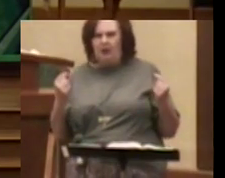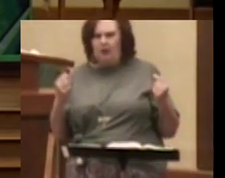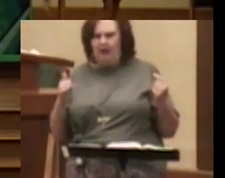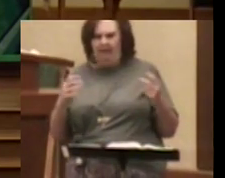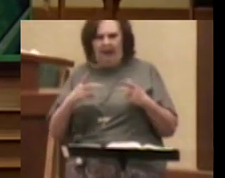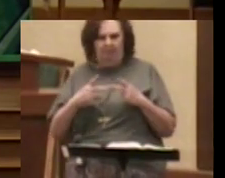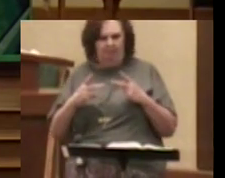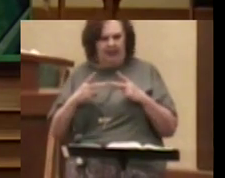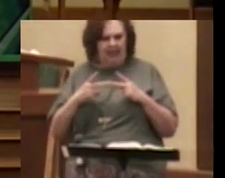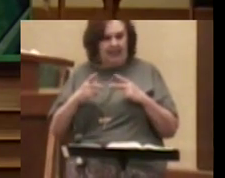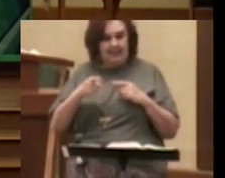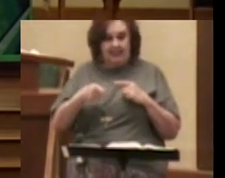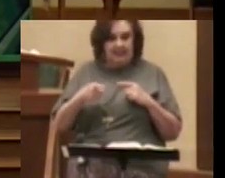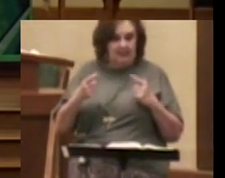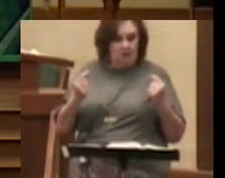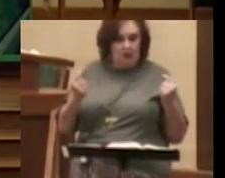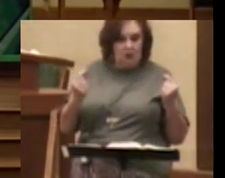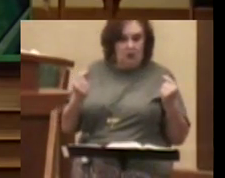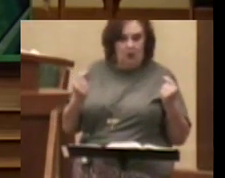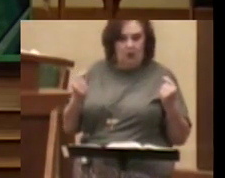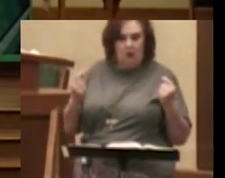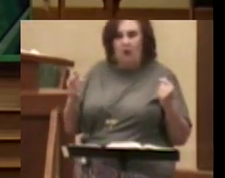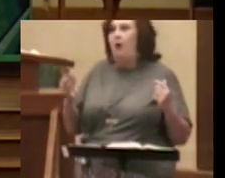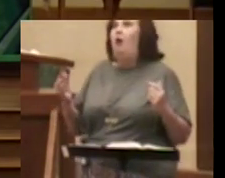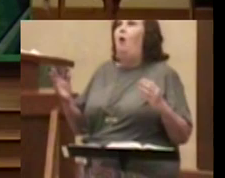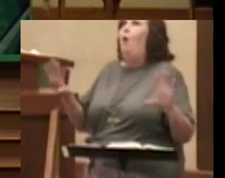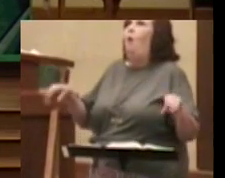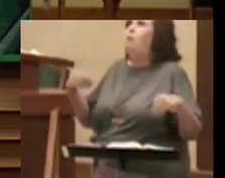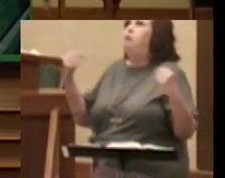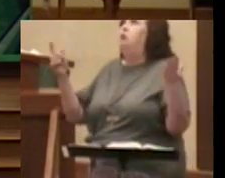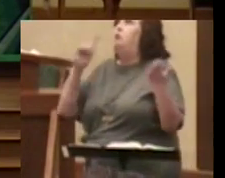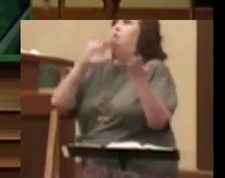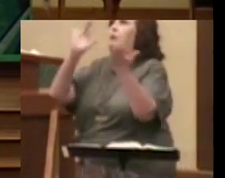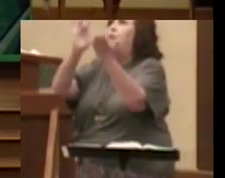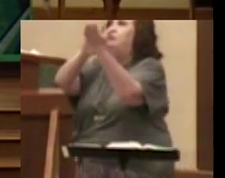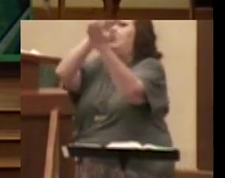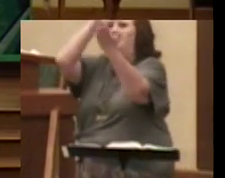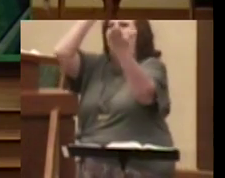of sanctuary? Lift up praises to God.